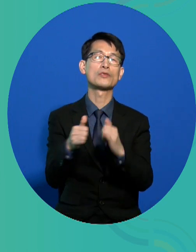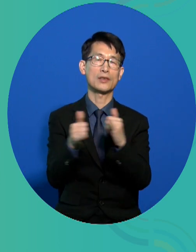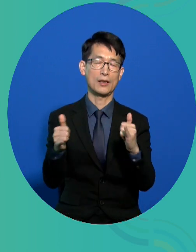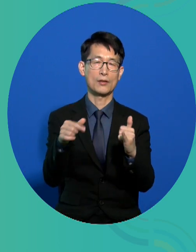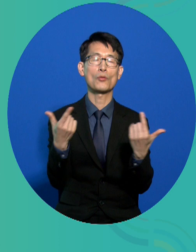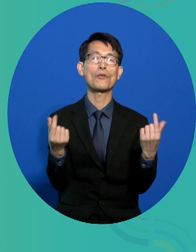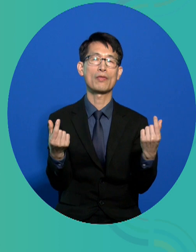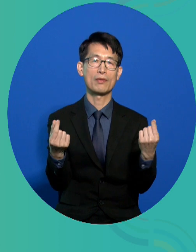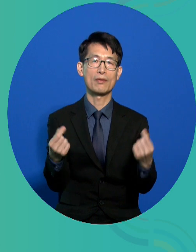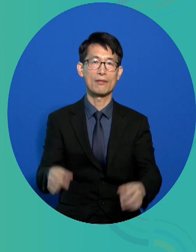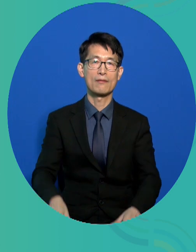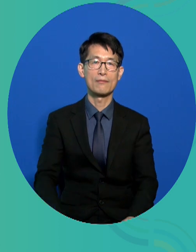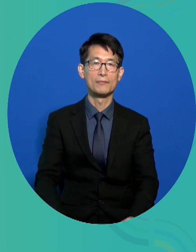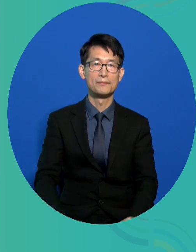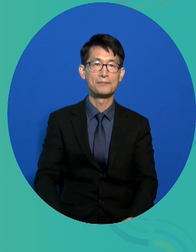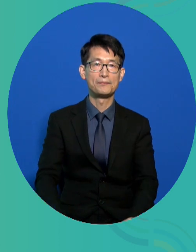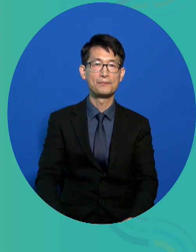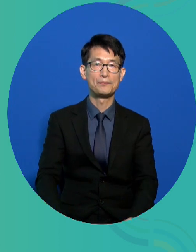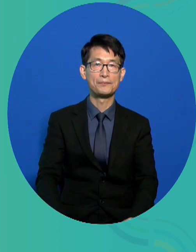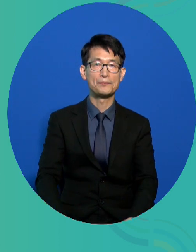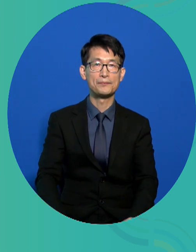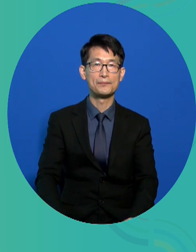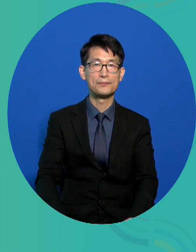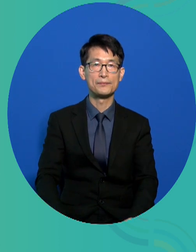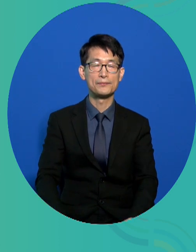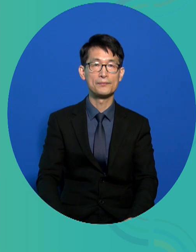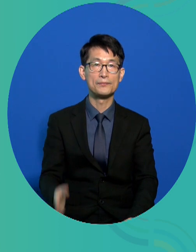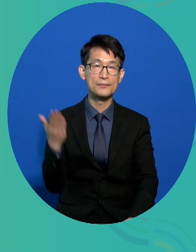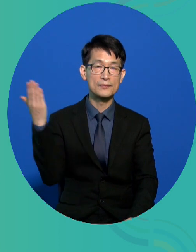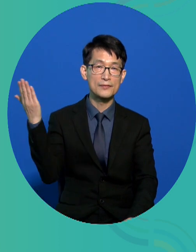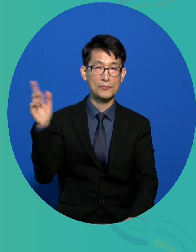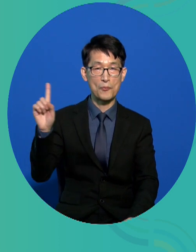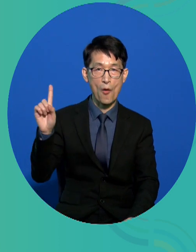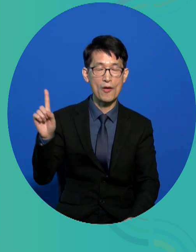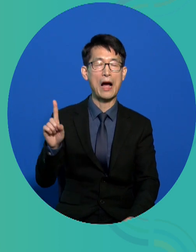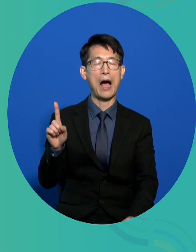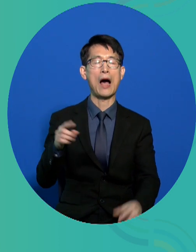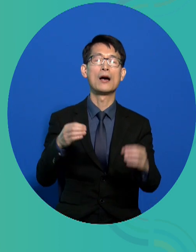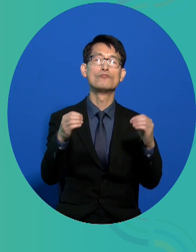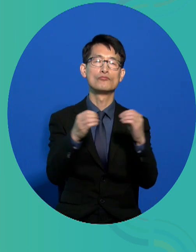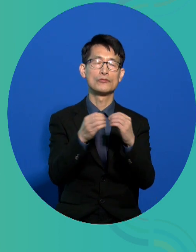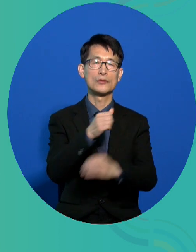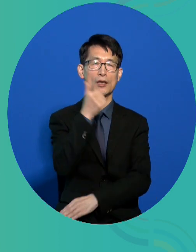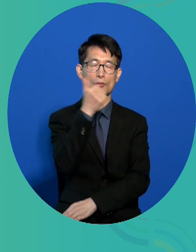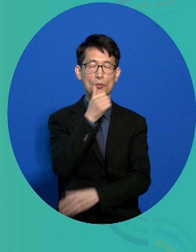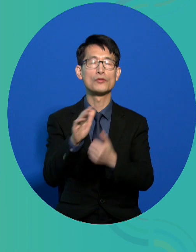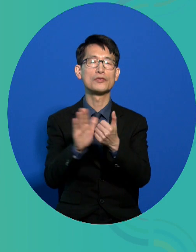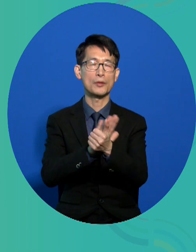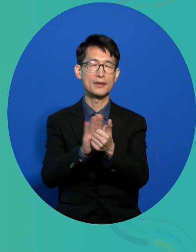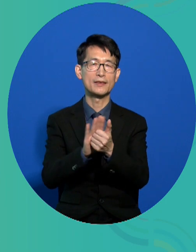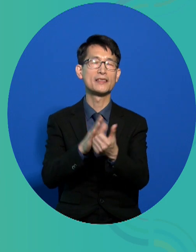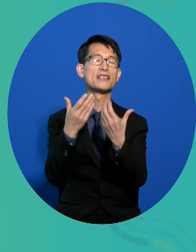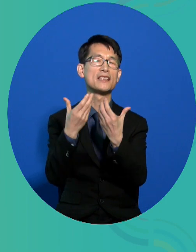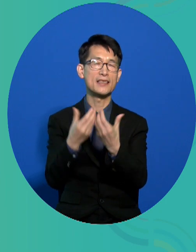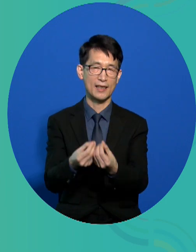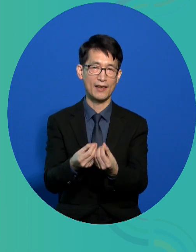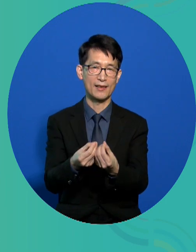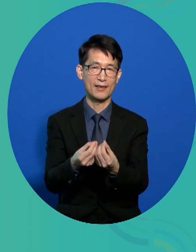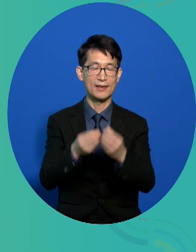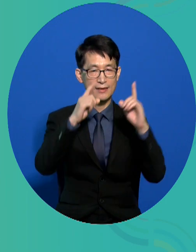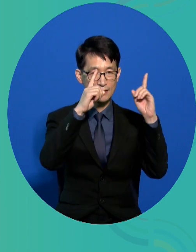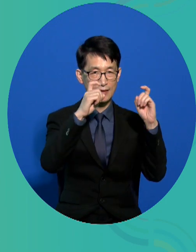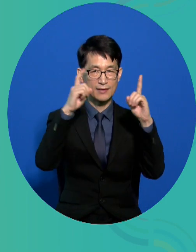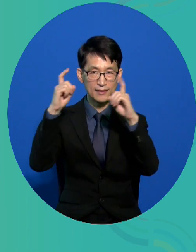commonality between the text translators and the sign language translators is that they offer communication supported to those